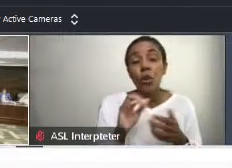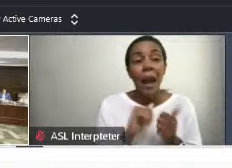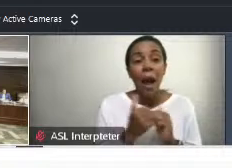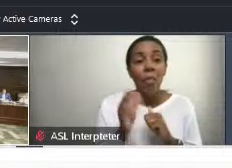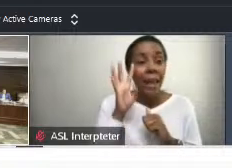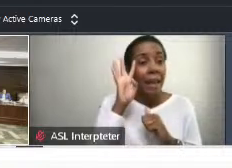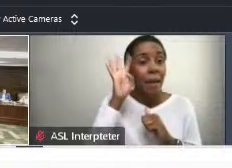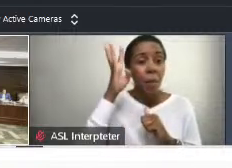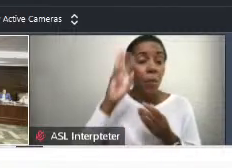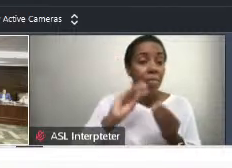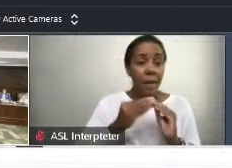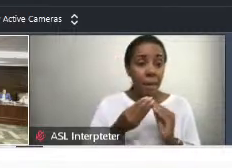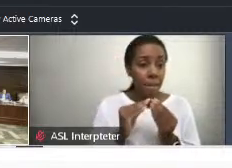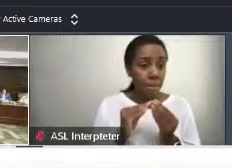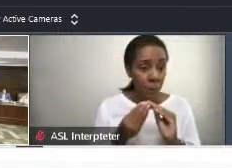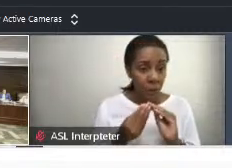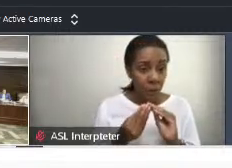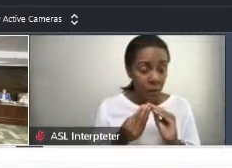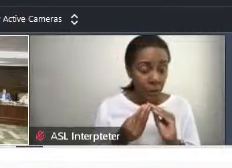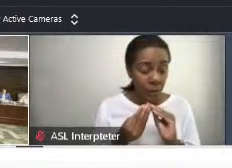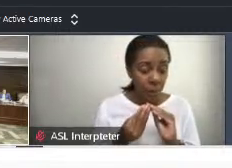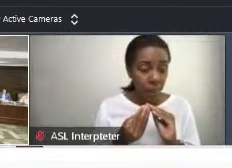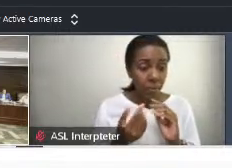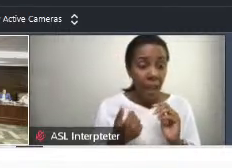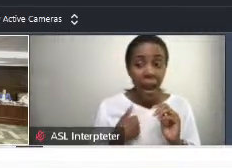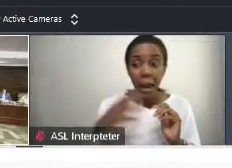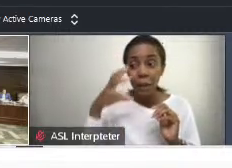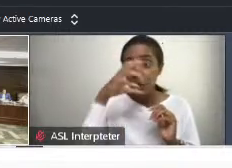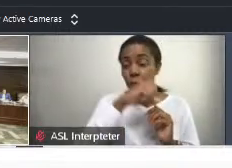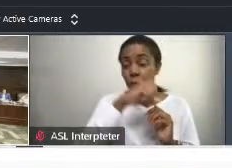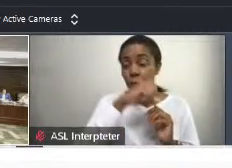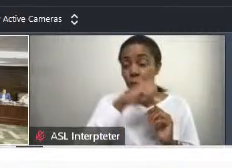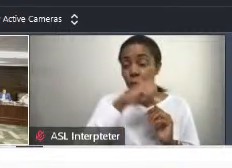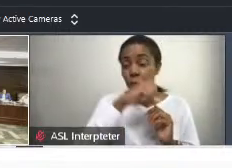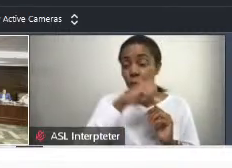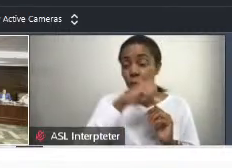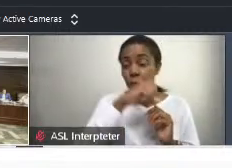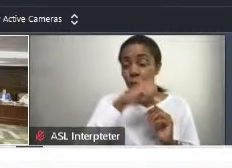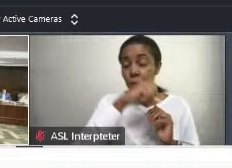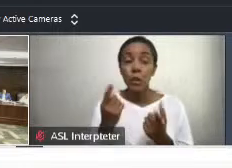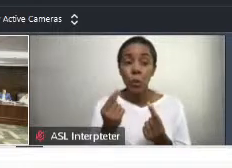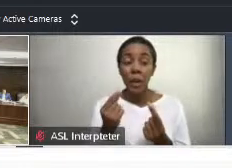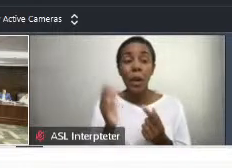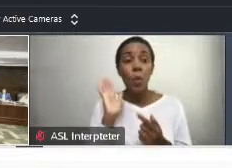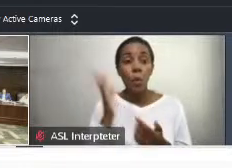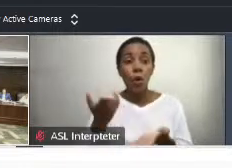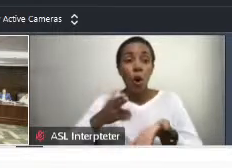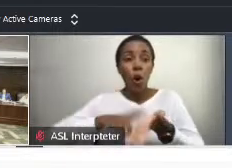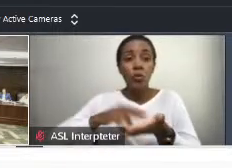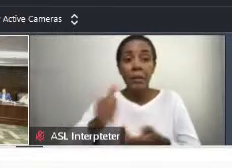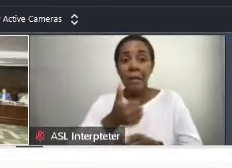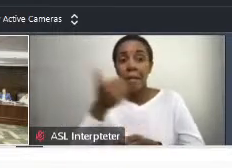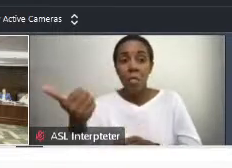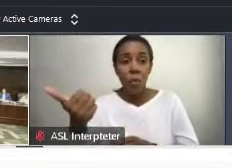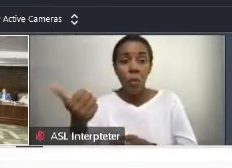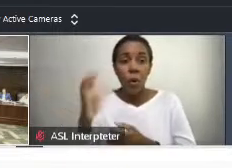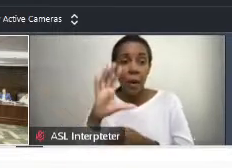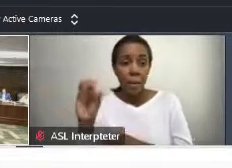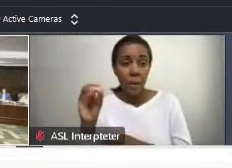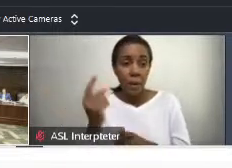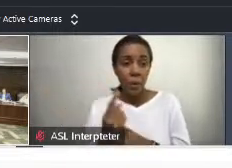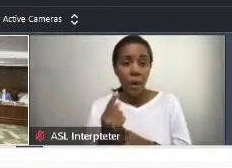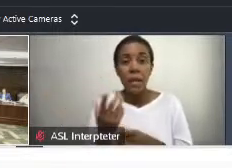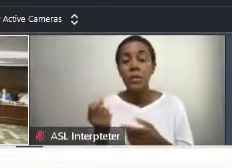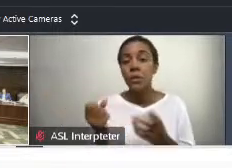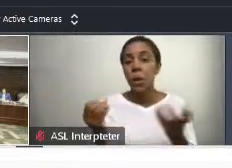with this number. I assume you're not going to do it. You're going to contract it out, assumably. That is correct. Yes, ma'am.